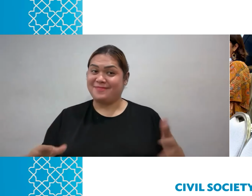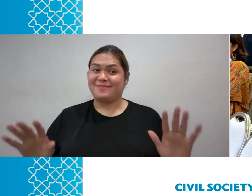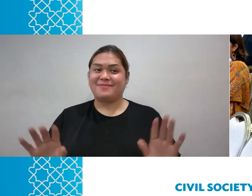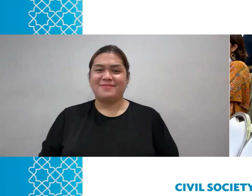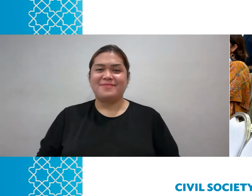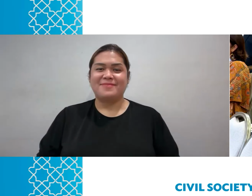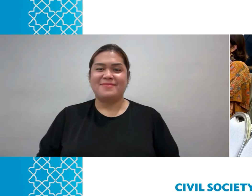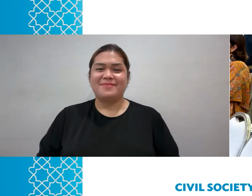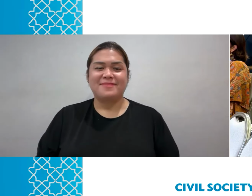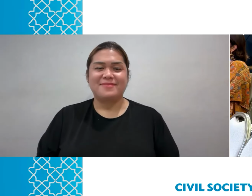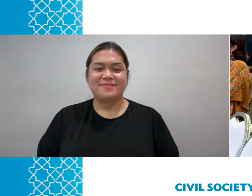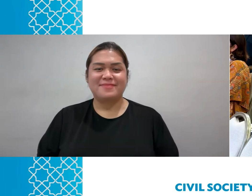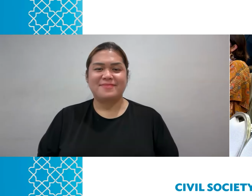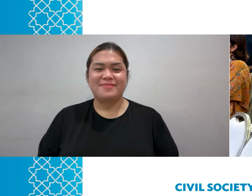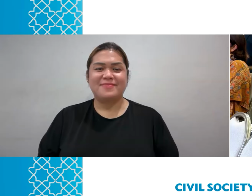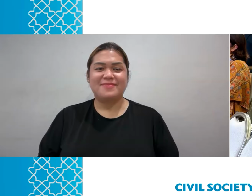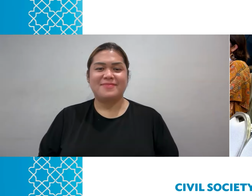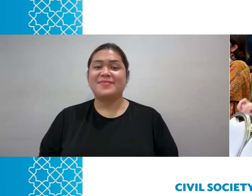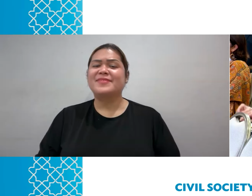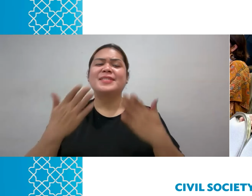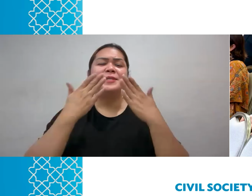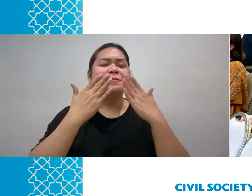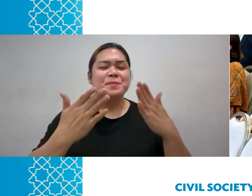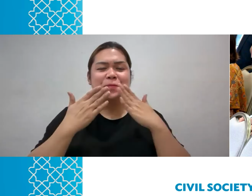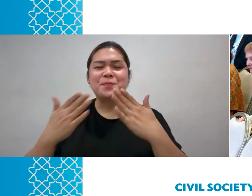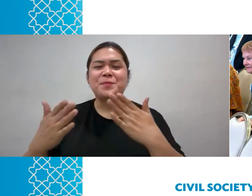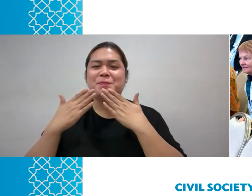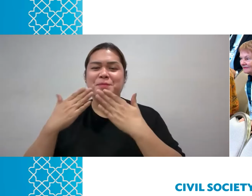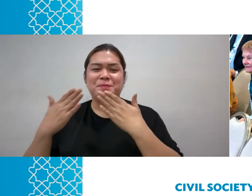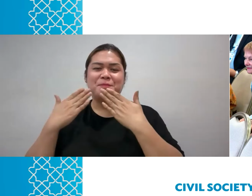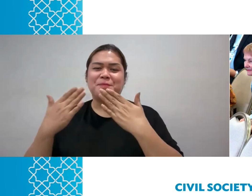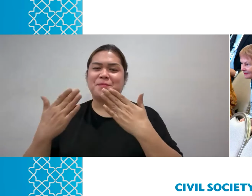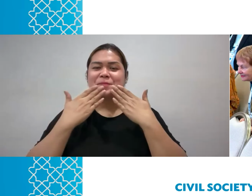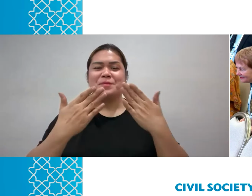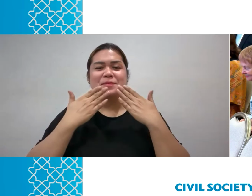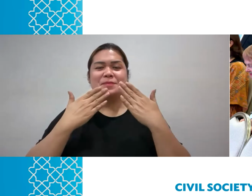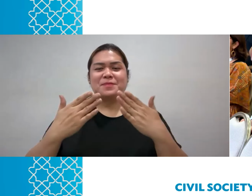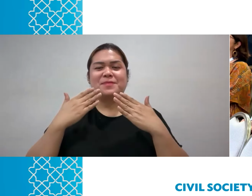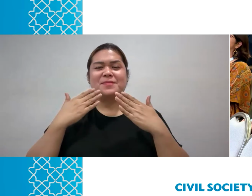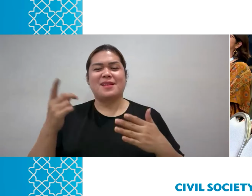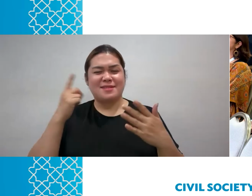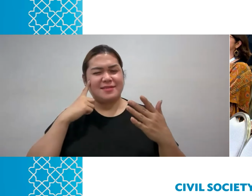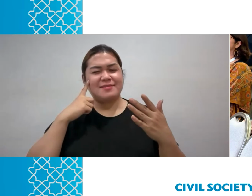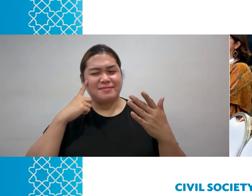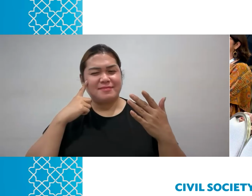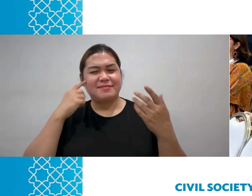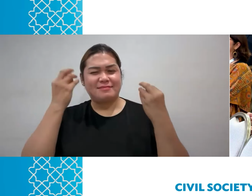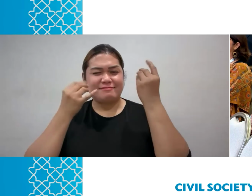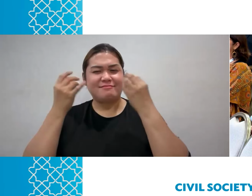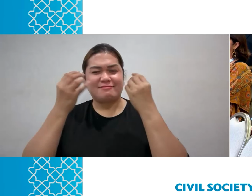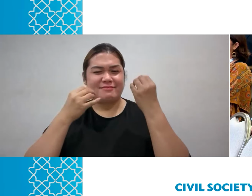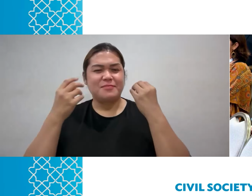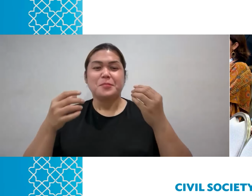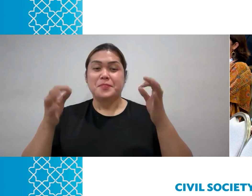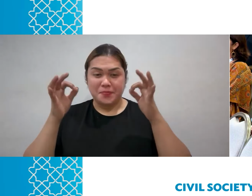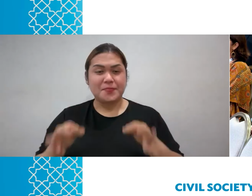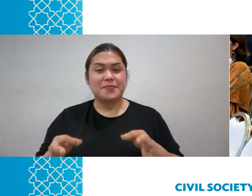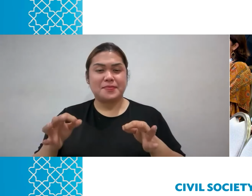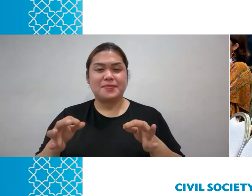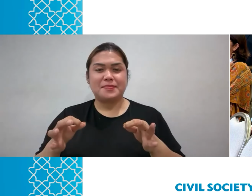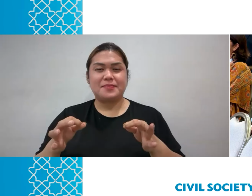Yeah, thank you very much. I think, we have to base our decision making on data and